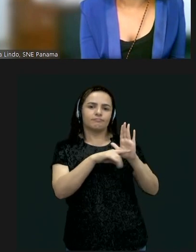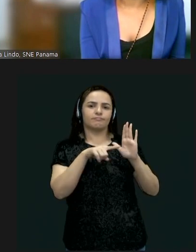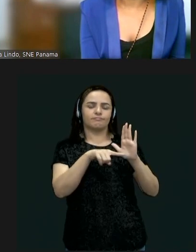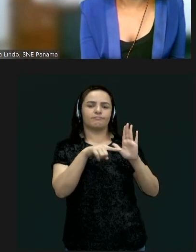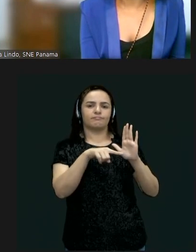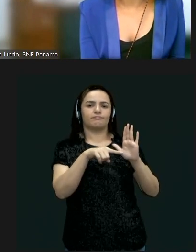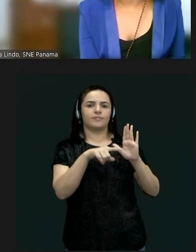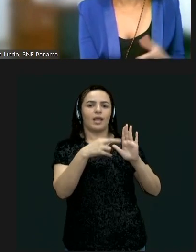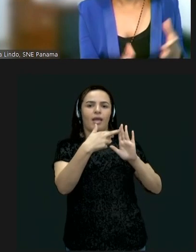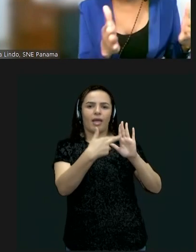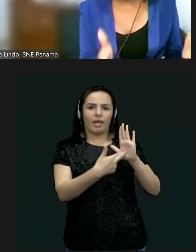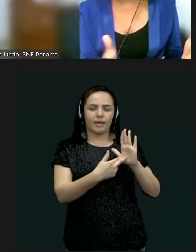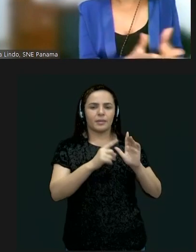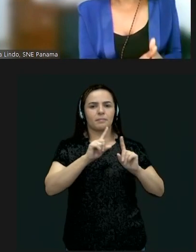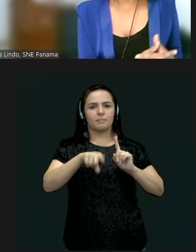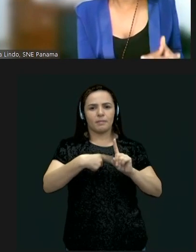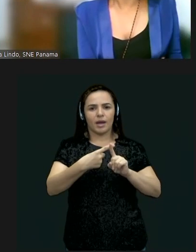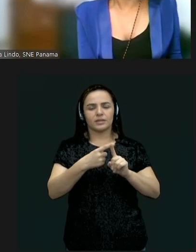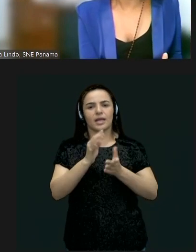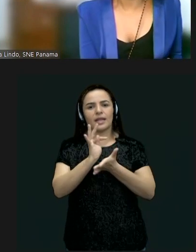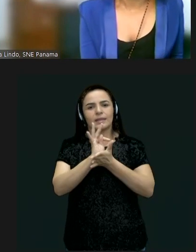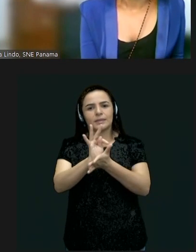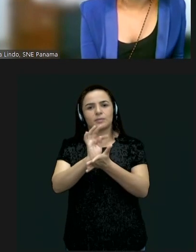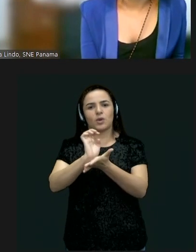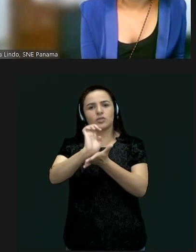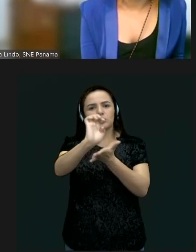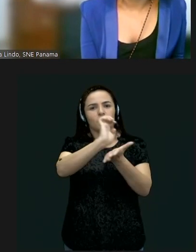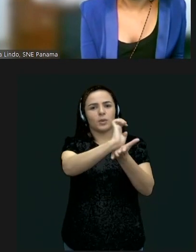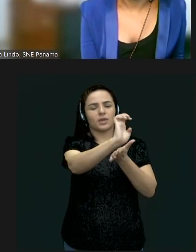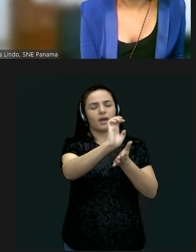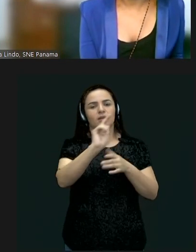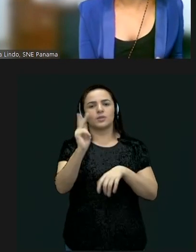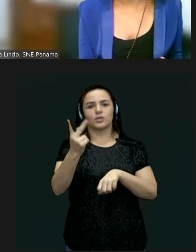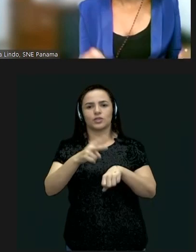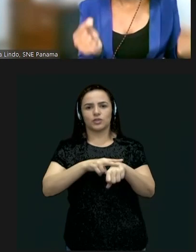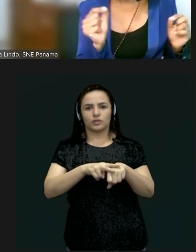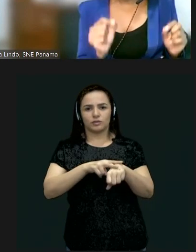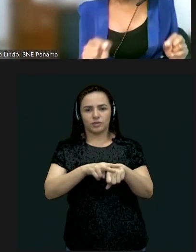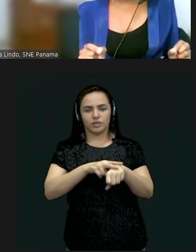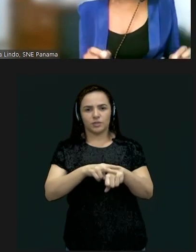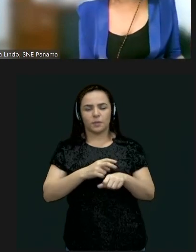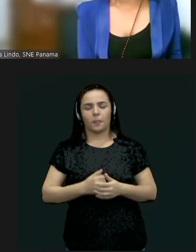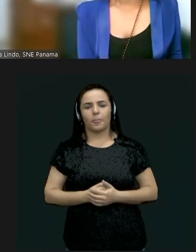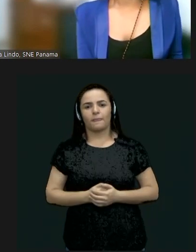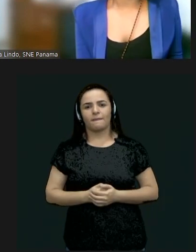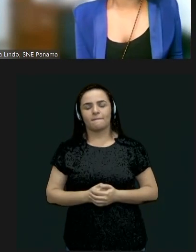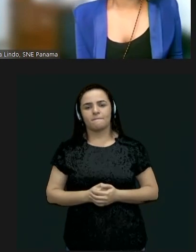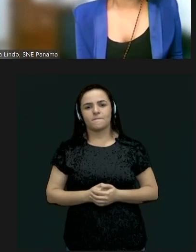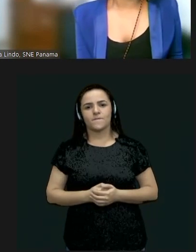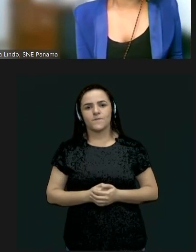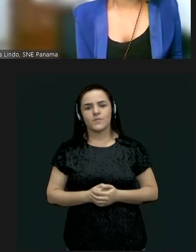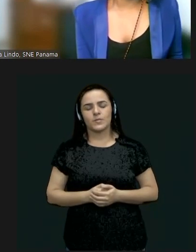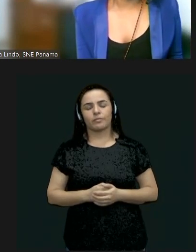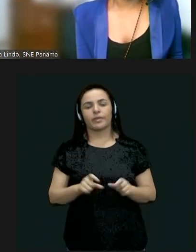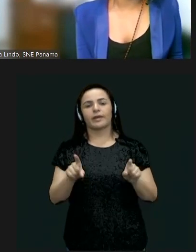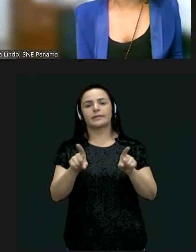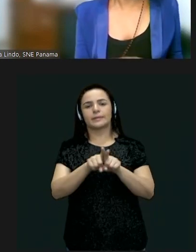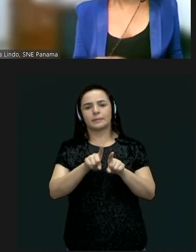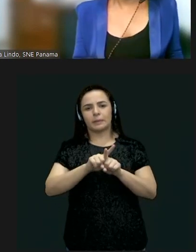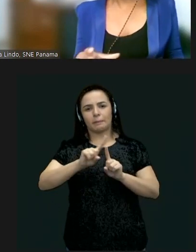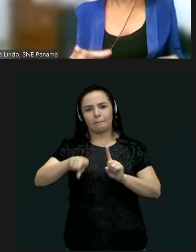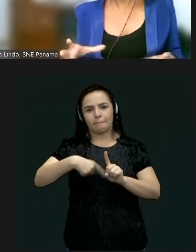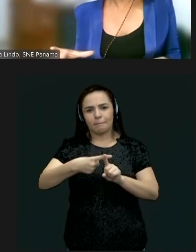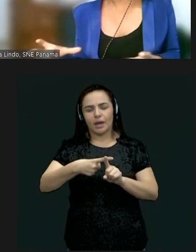the production and transport of green hydrogen, as also we are working in the